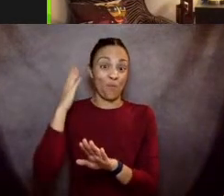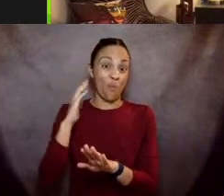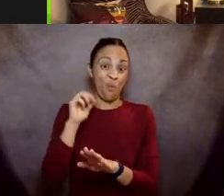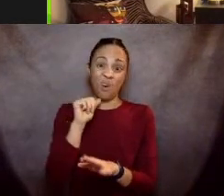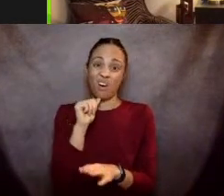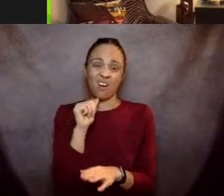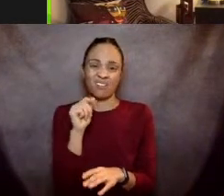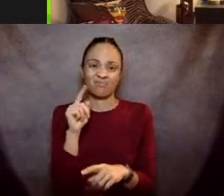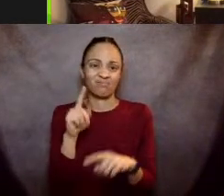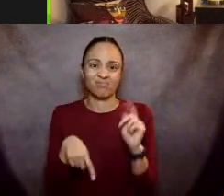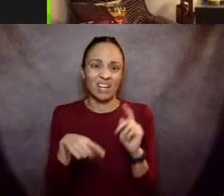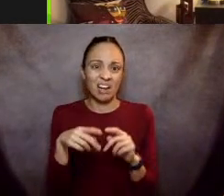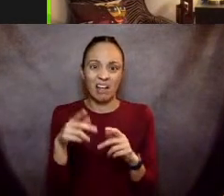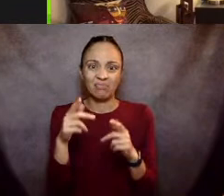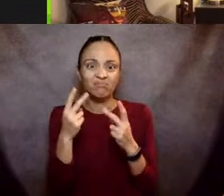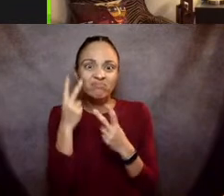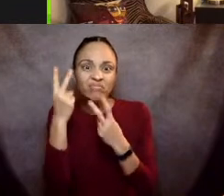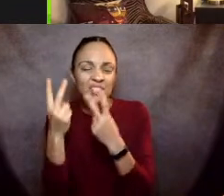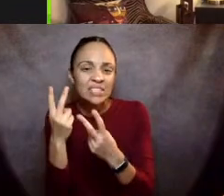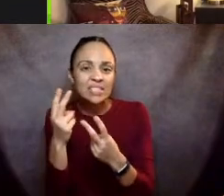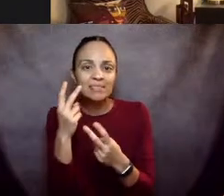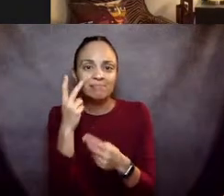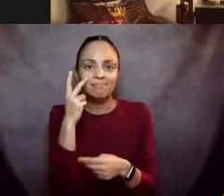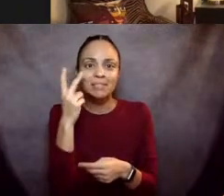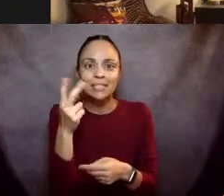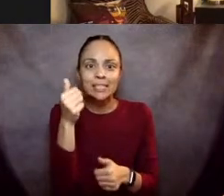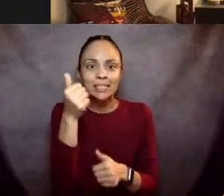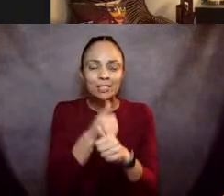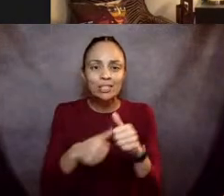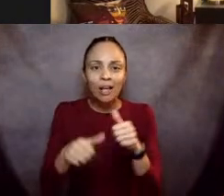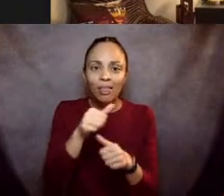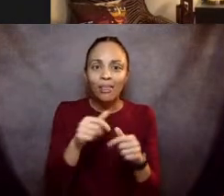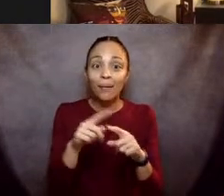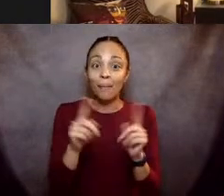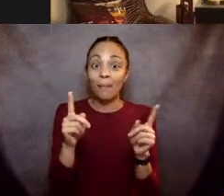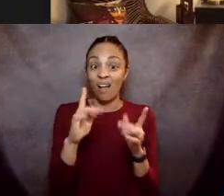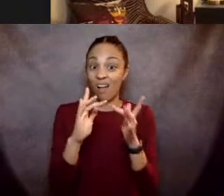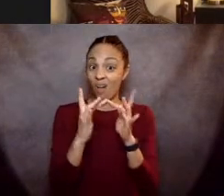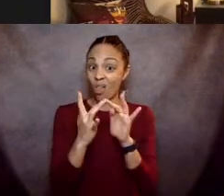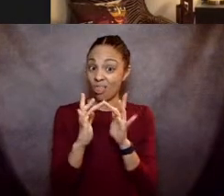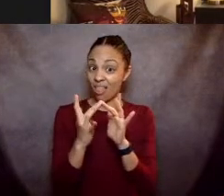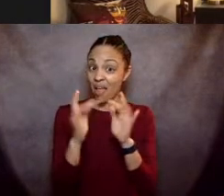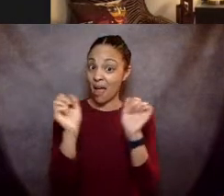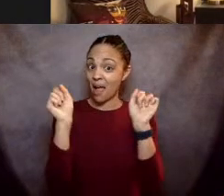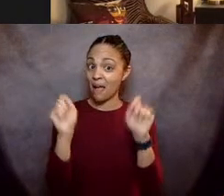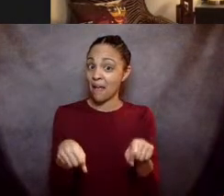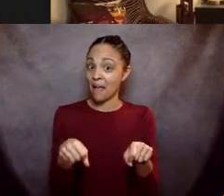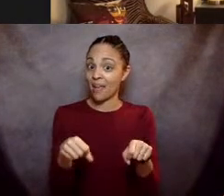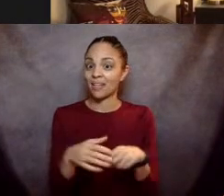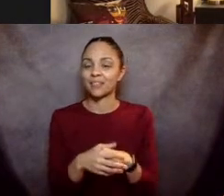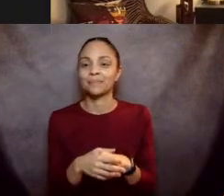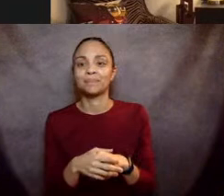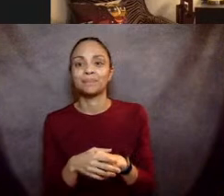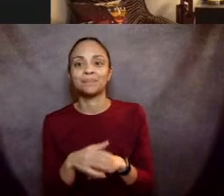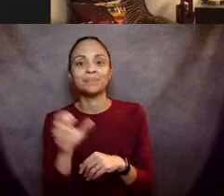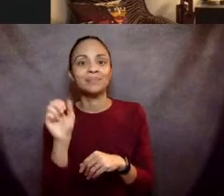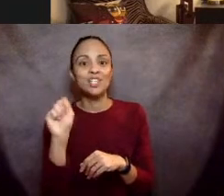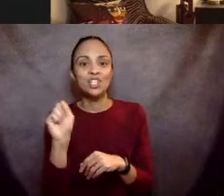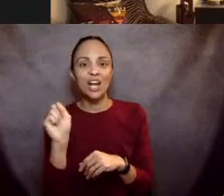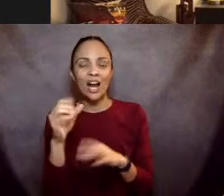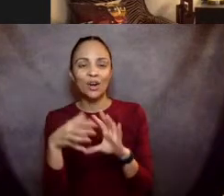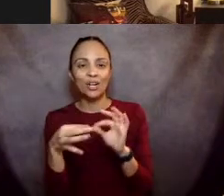hit the Zoom link and see each other. Board meetings are a lot easier on Zoom than they used to be when you had